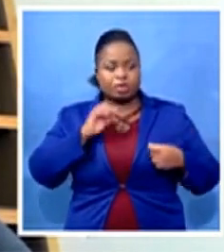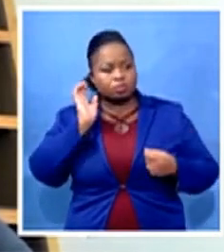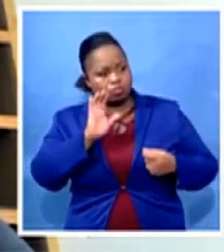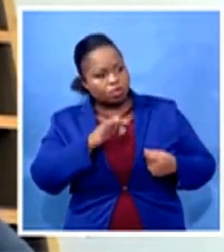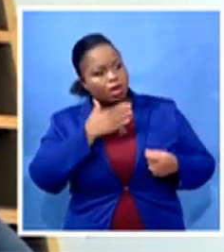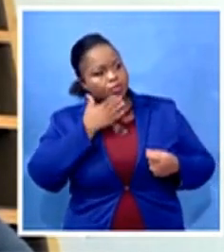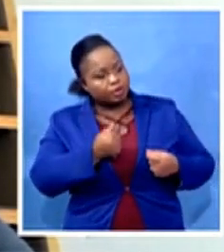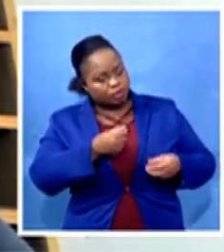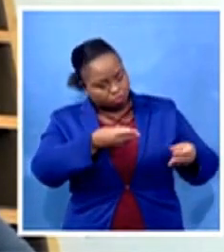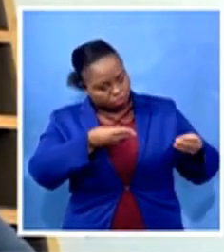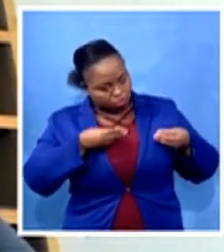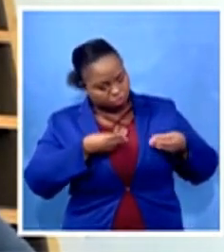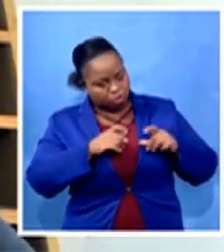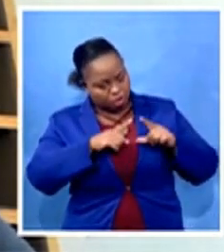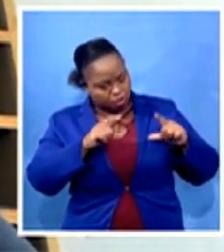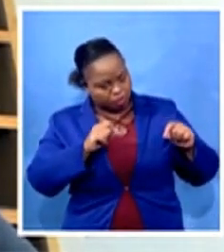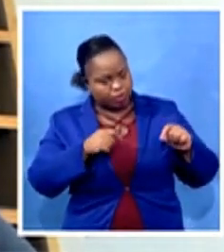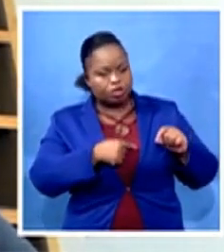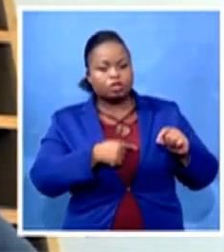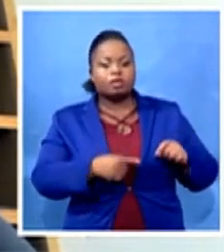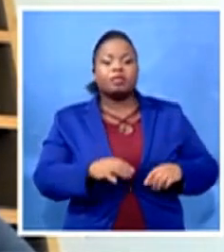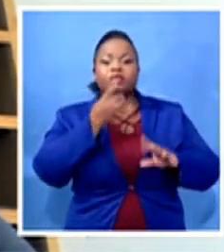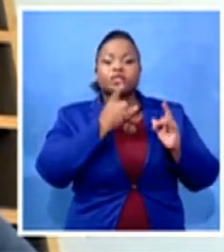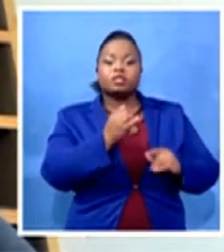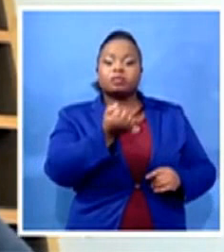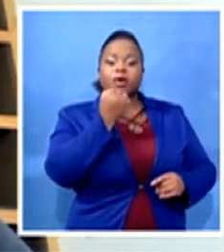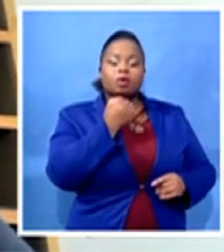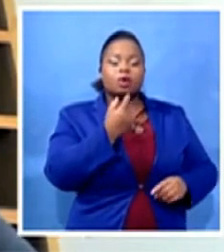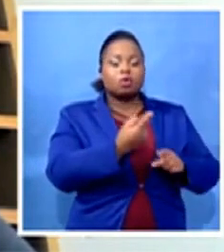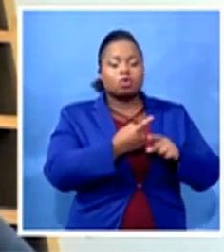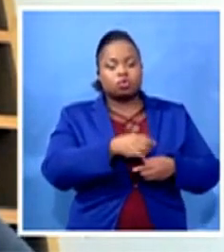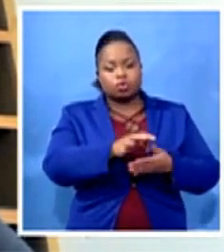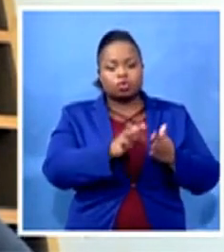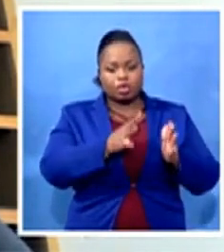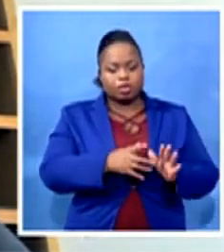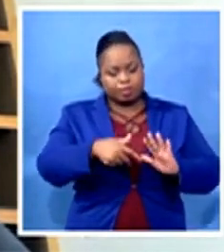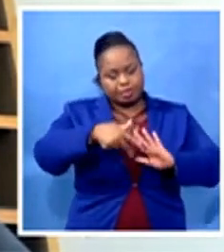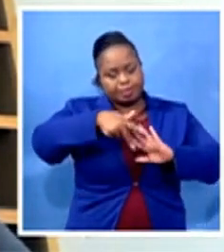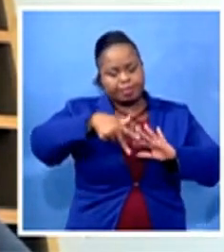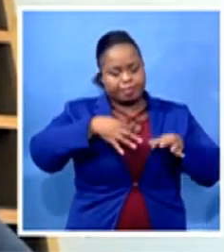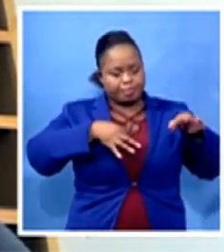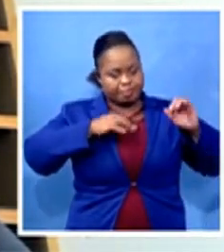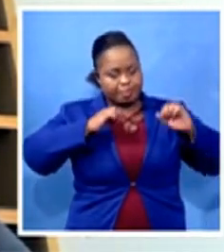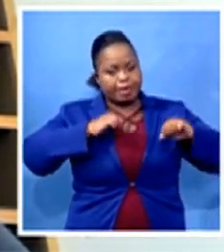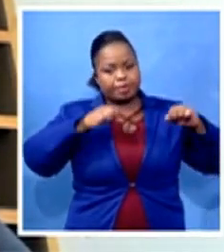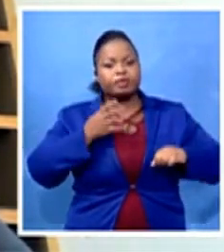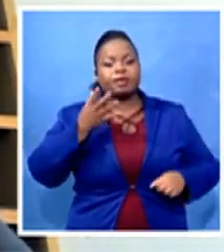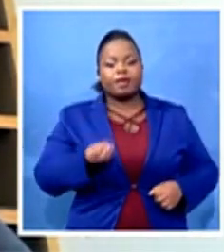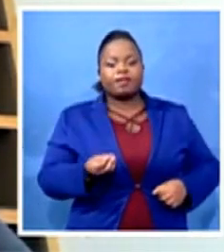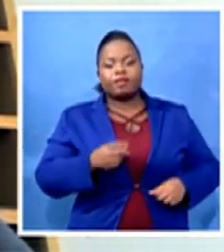use contractors, but they are also certified and they do have permits, and our residents have the right to